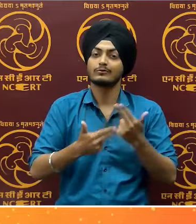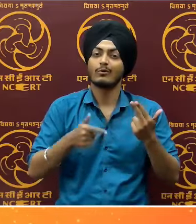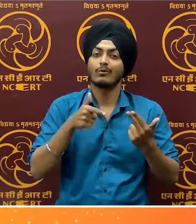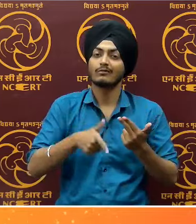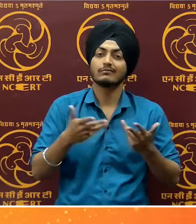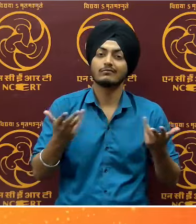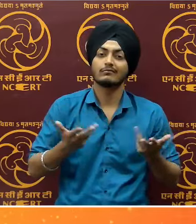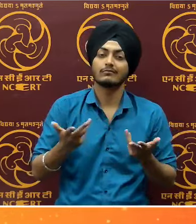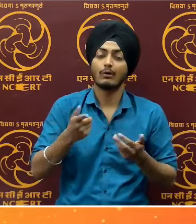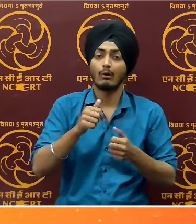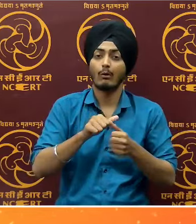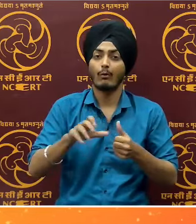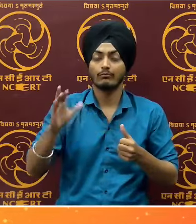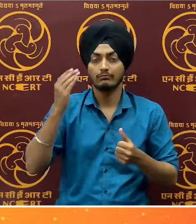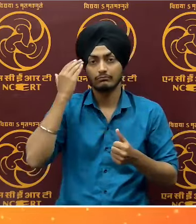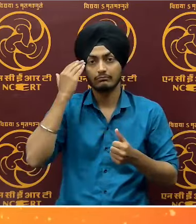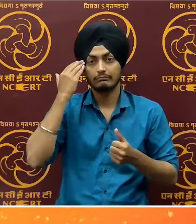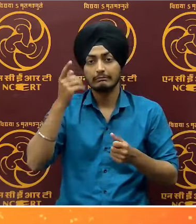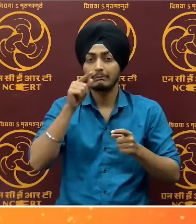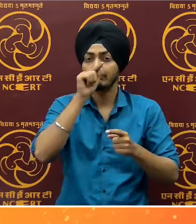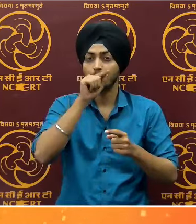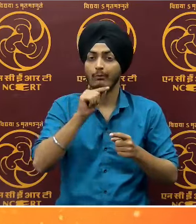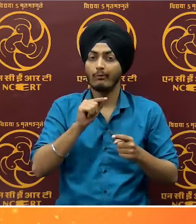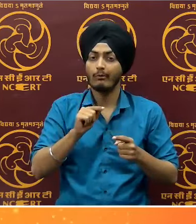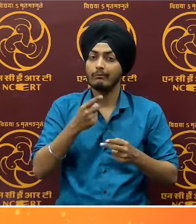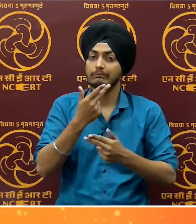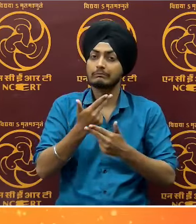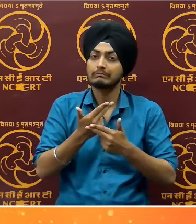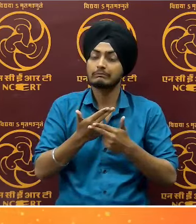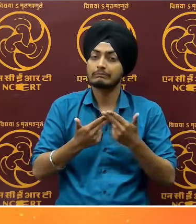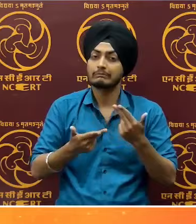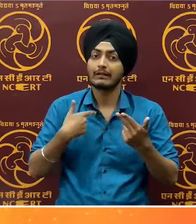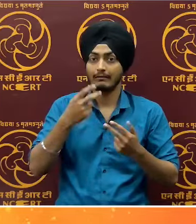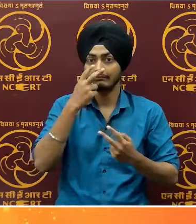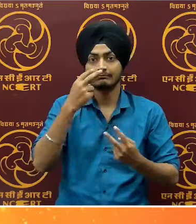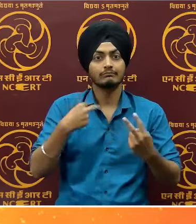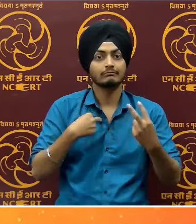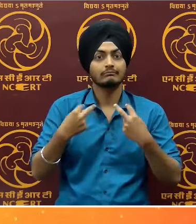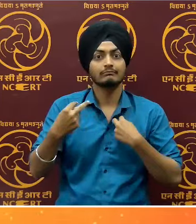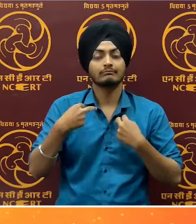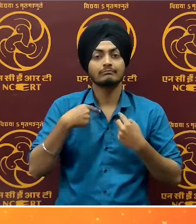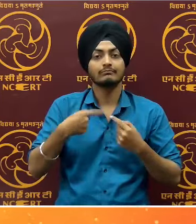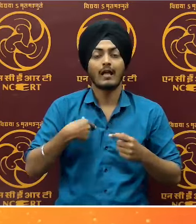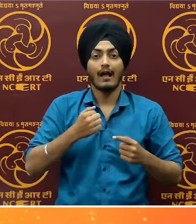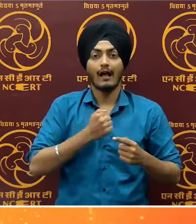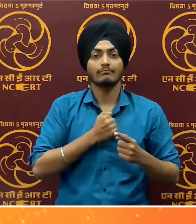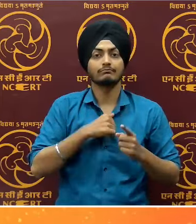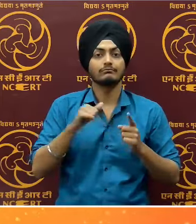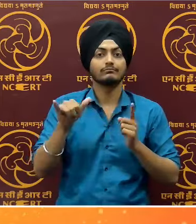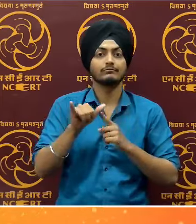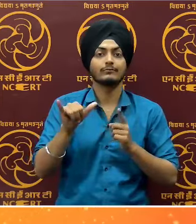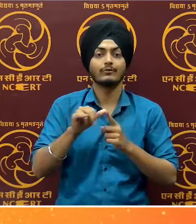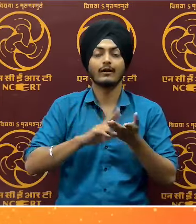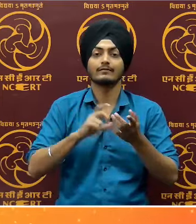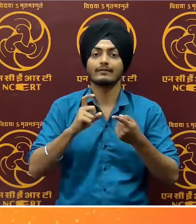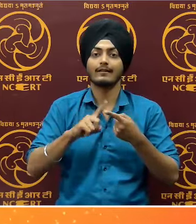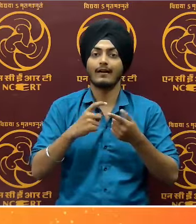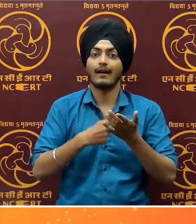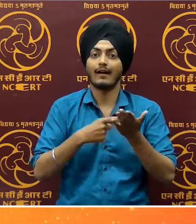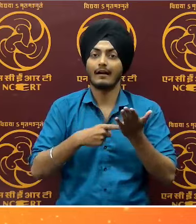about? You'll get to know each and every detail in this particular program. Please watch it on our YouTube channel, that is